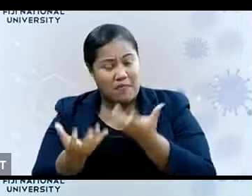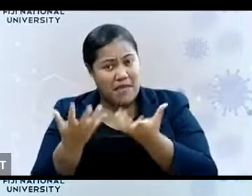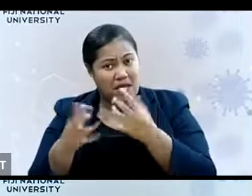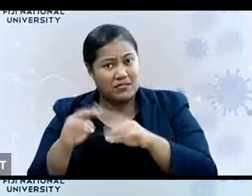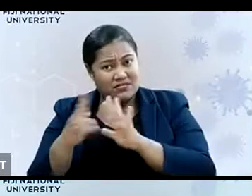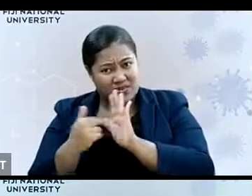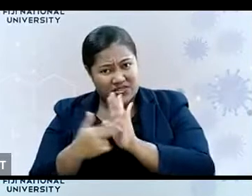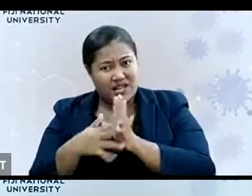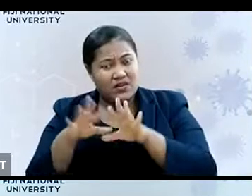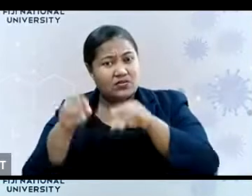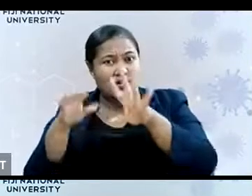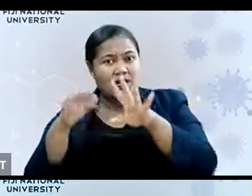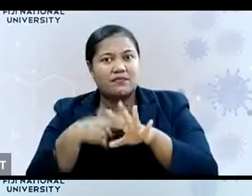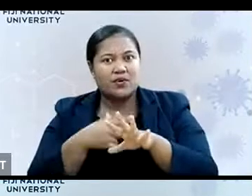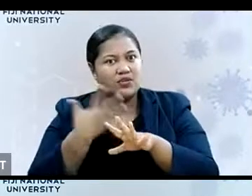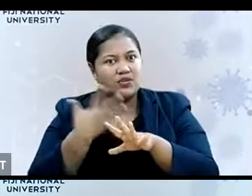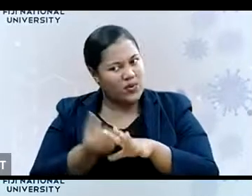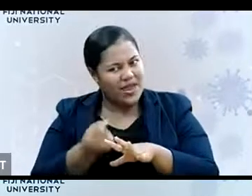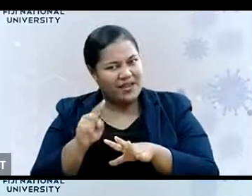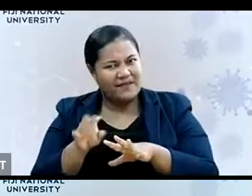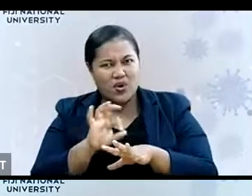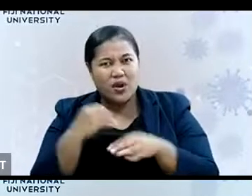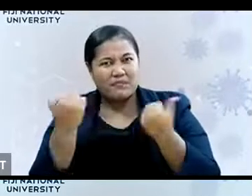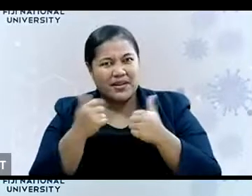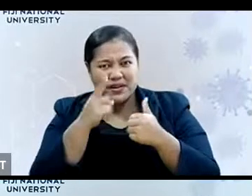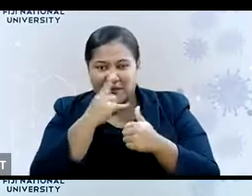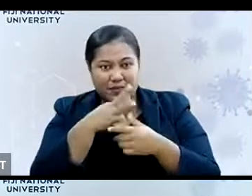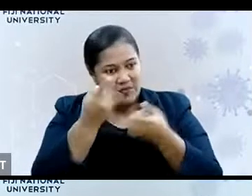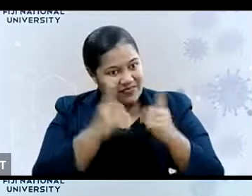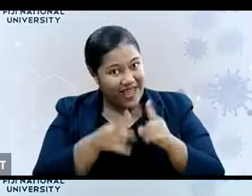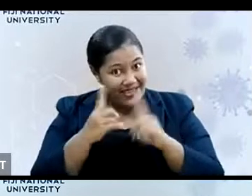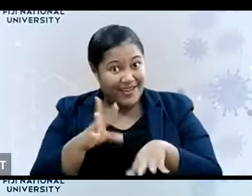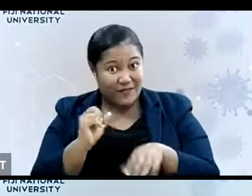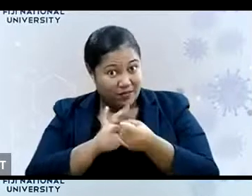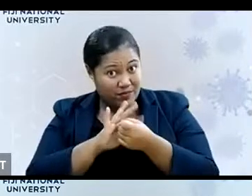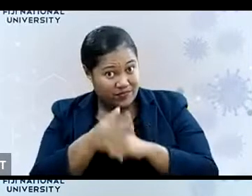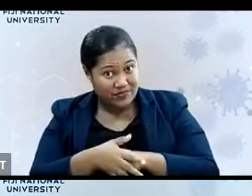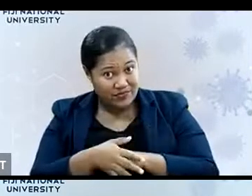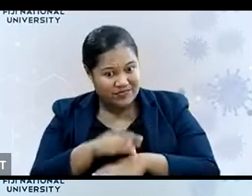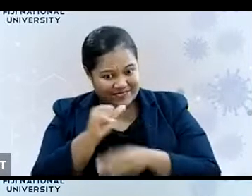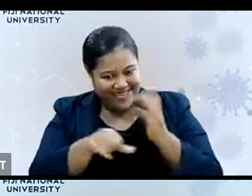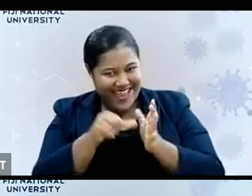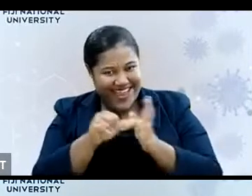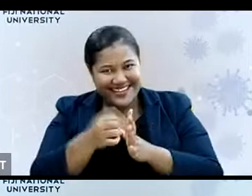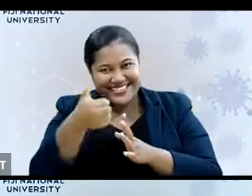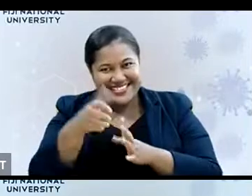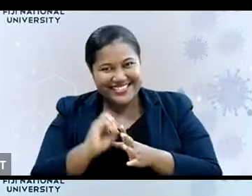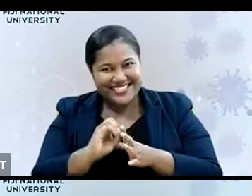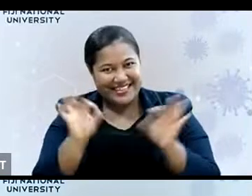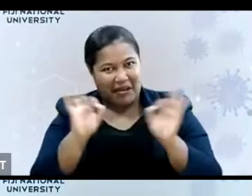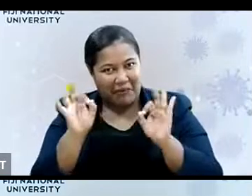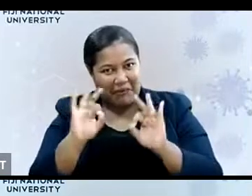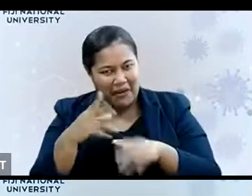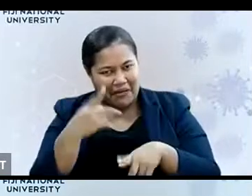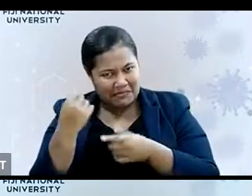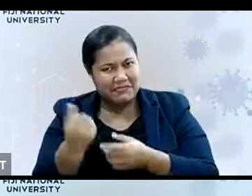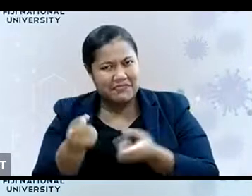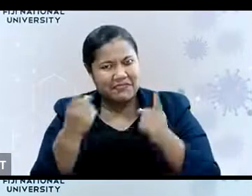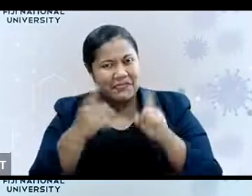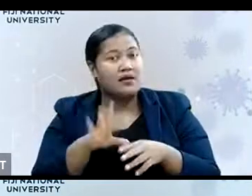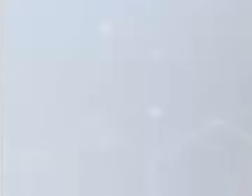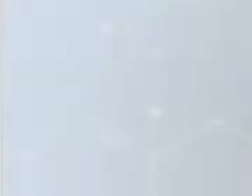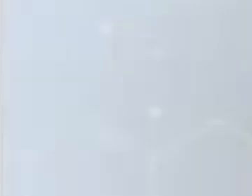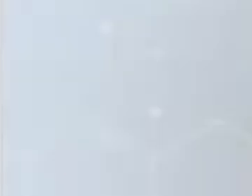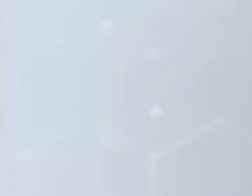people who have the major risk factor for dying from COVID, which is being over 60. you know, there are fewer